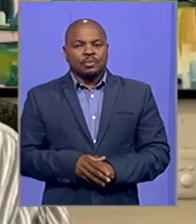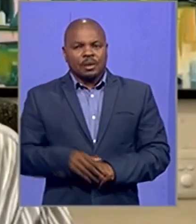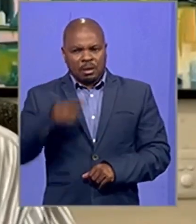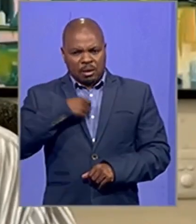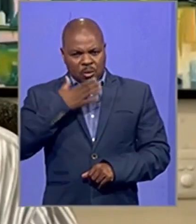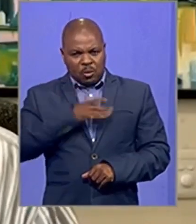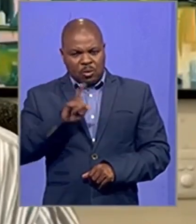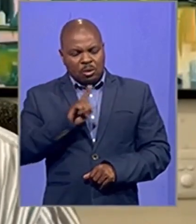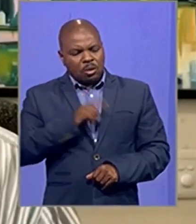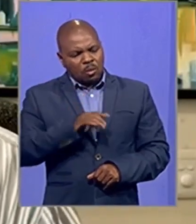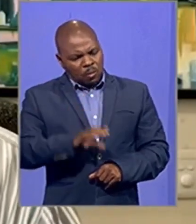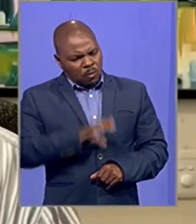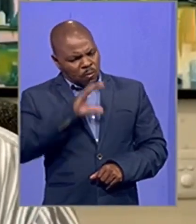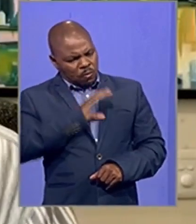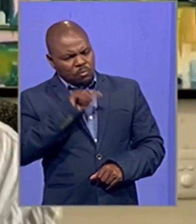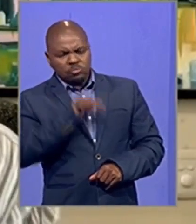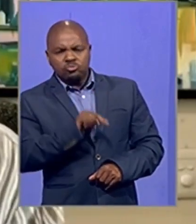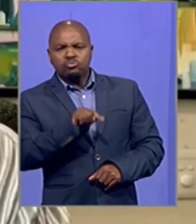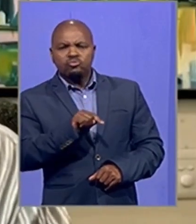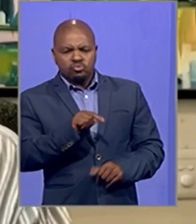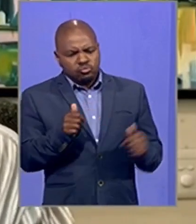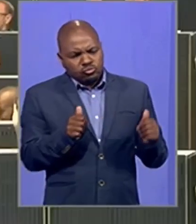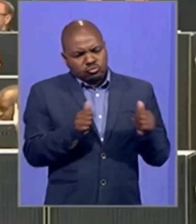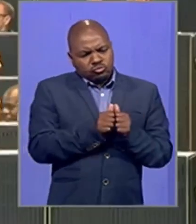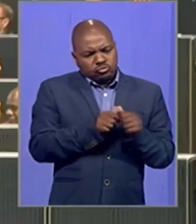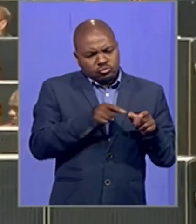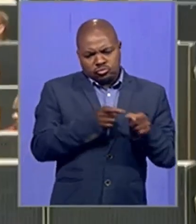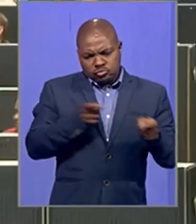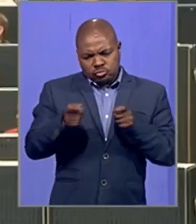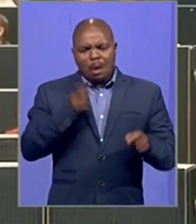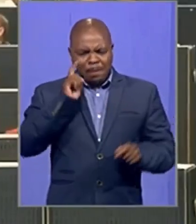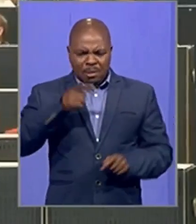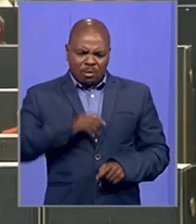want to have the confidence in the coalition that governs.